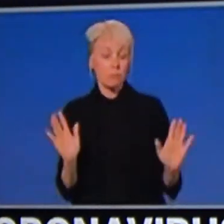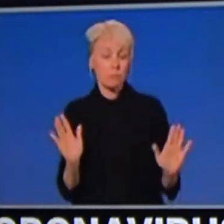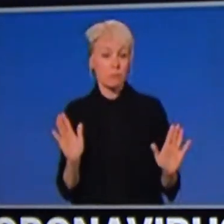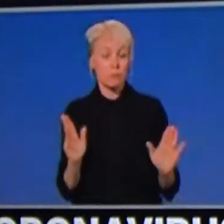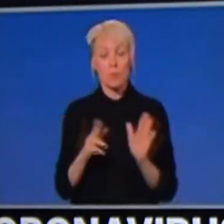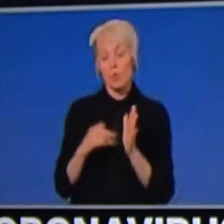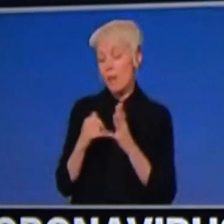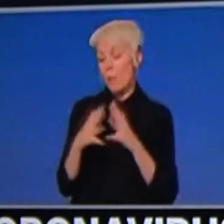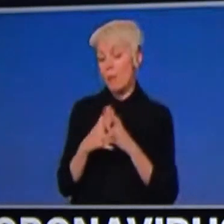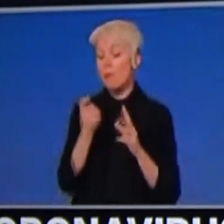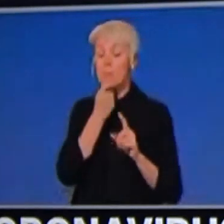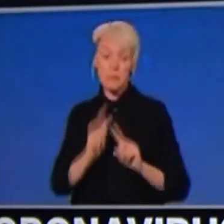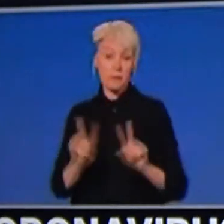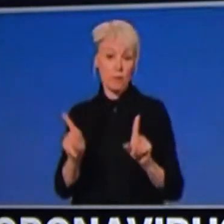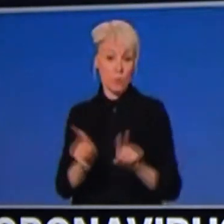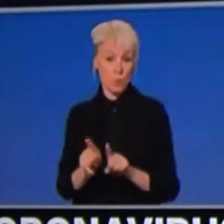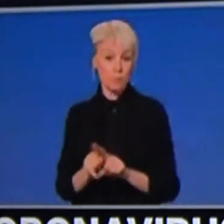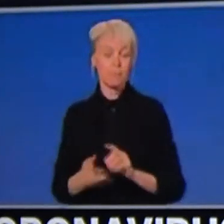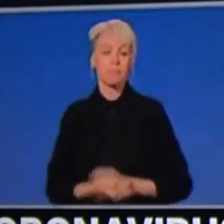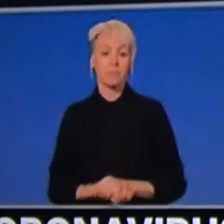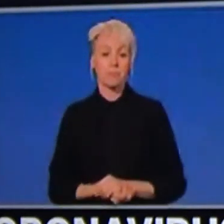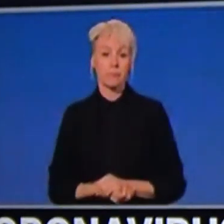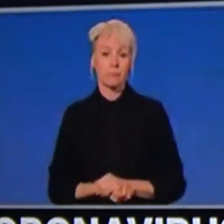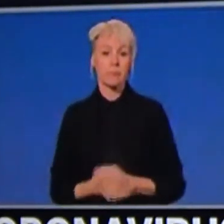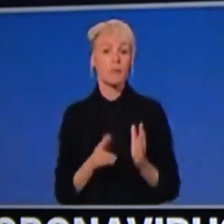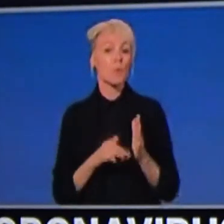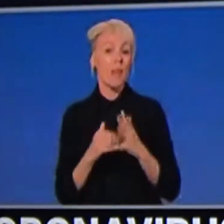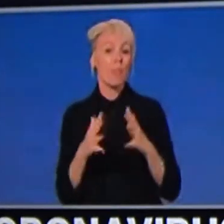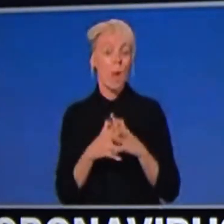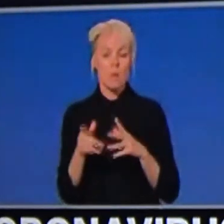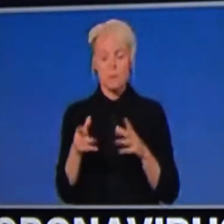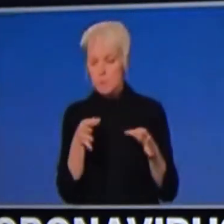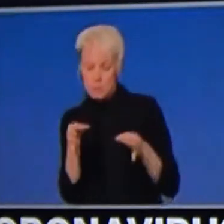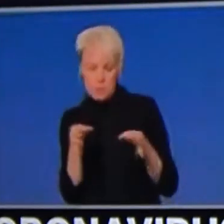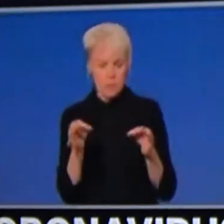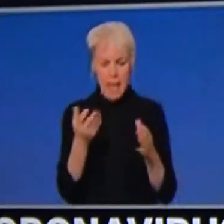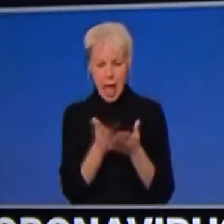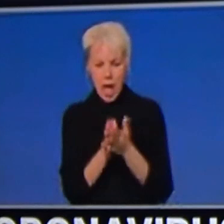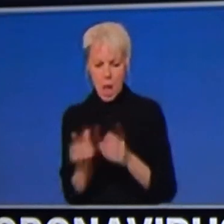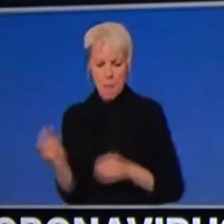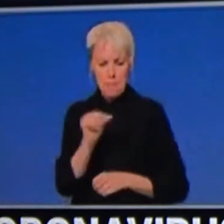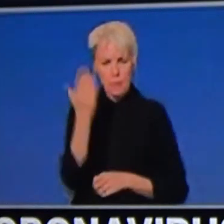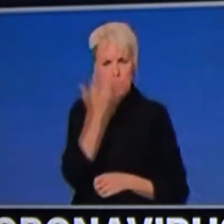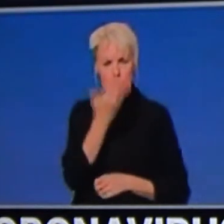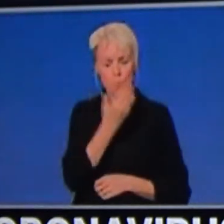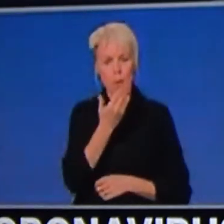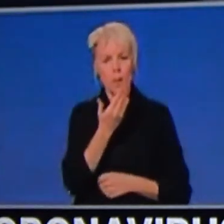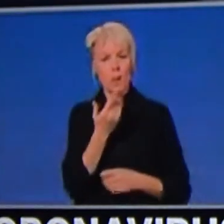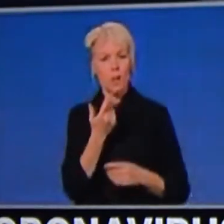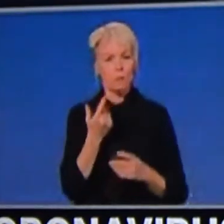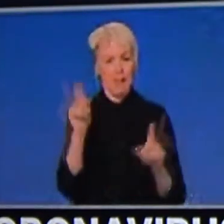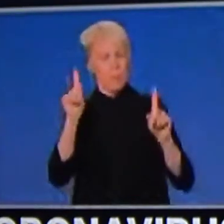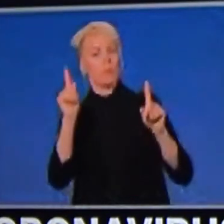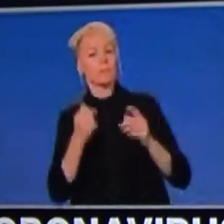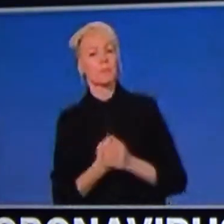I know they're working on a range of different options about how they might come back, and Western Australia the same. In South Australia, as they went into the